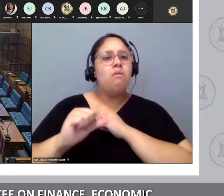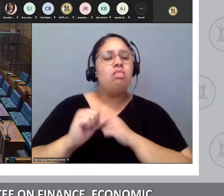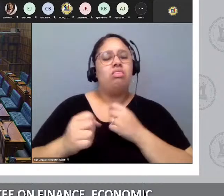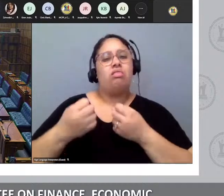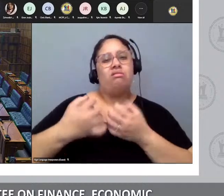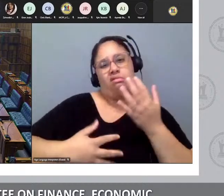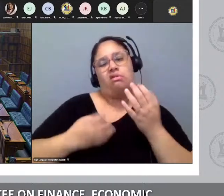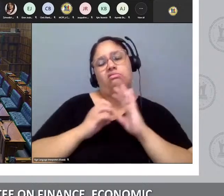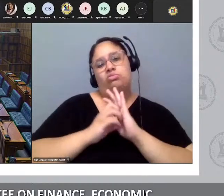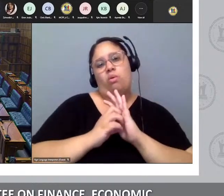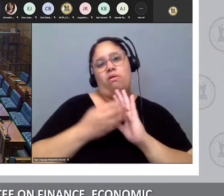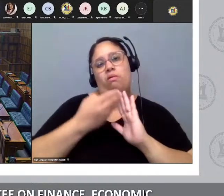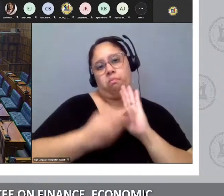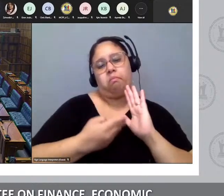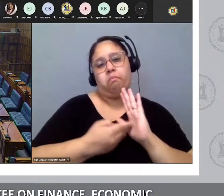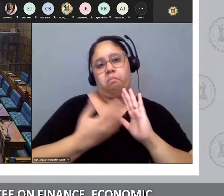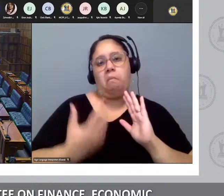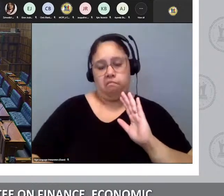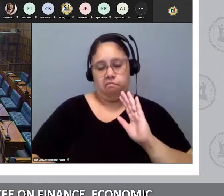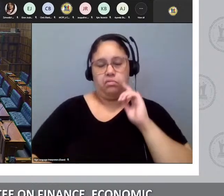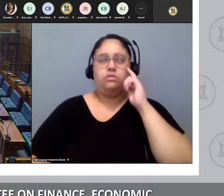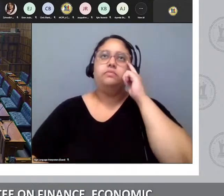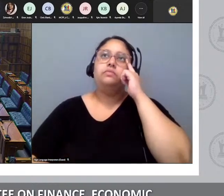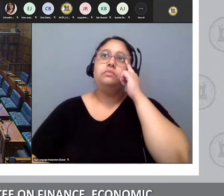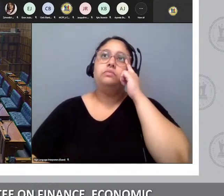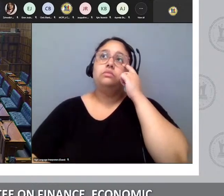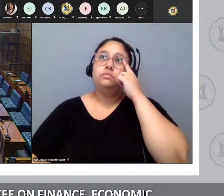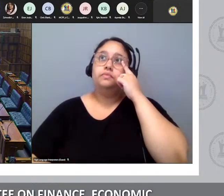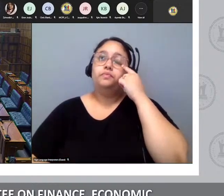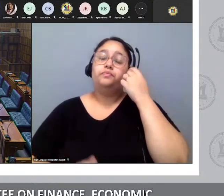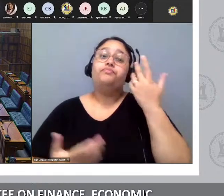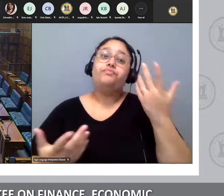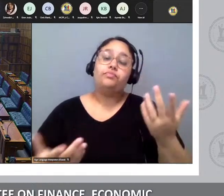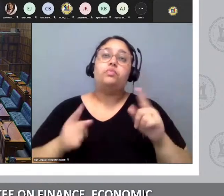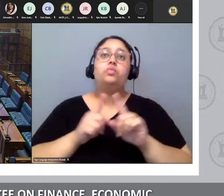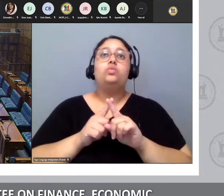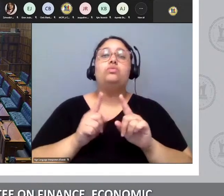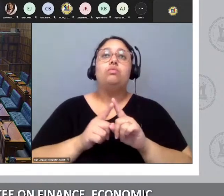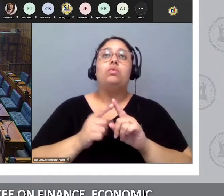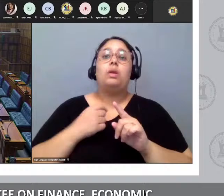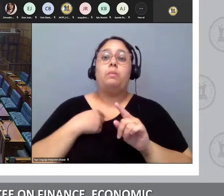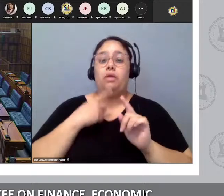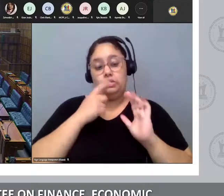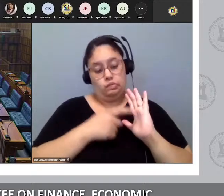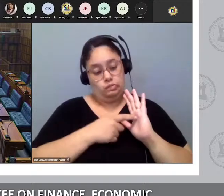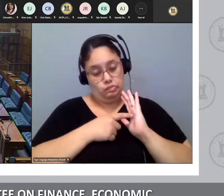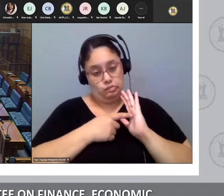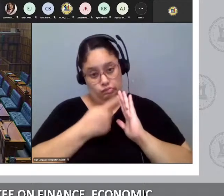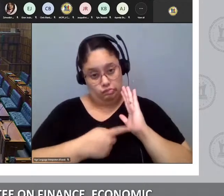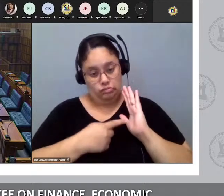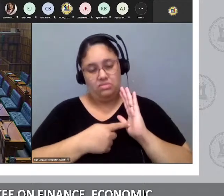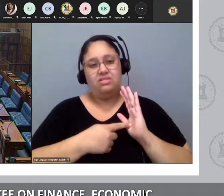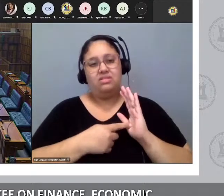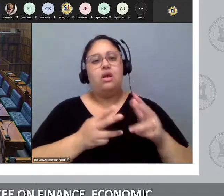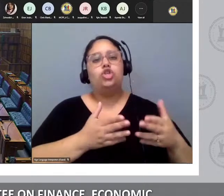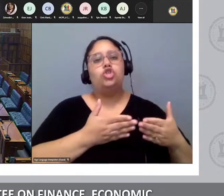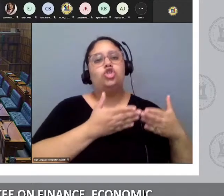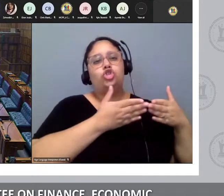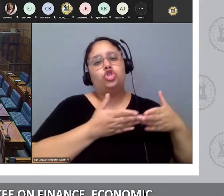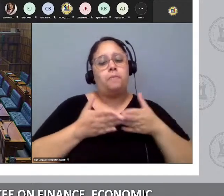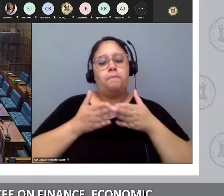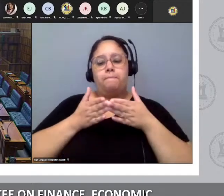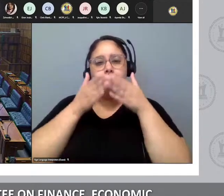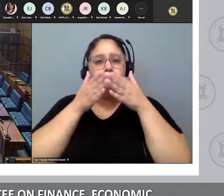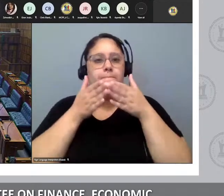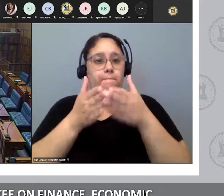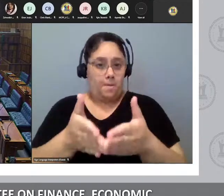now I also note that the vessel turnaround time and I presume that is uh once the vessel has entered the